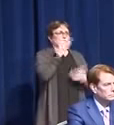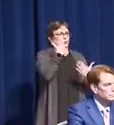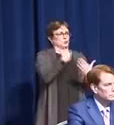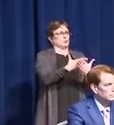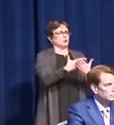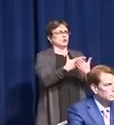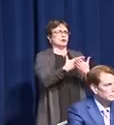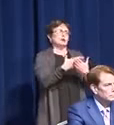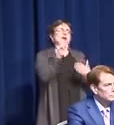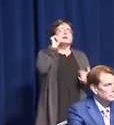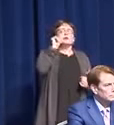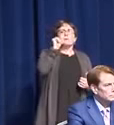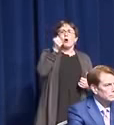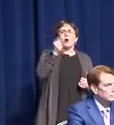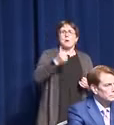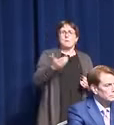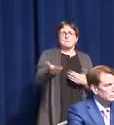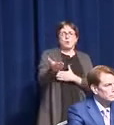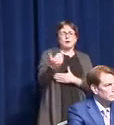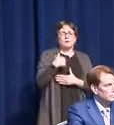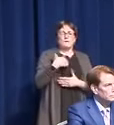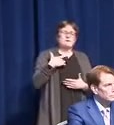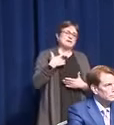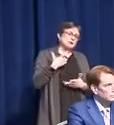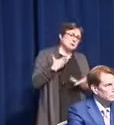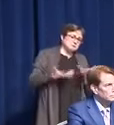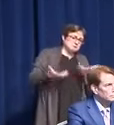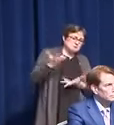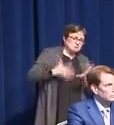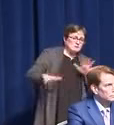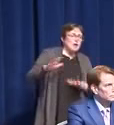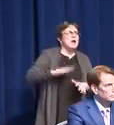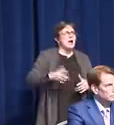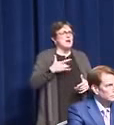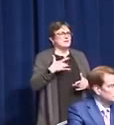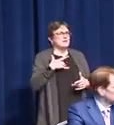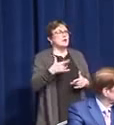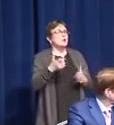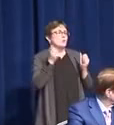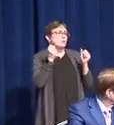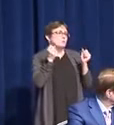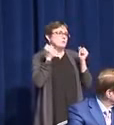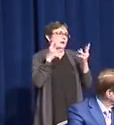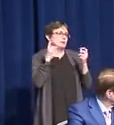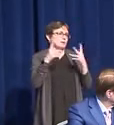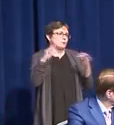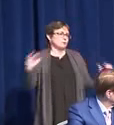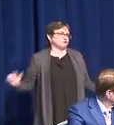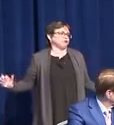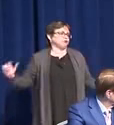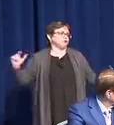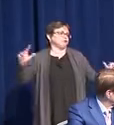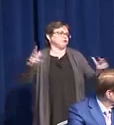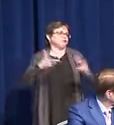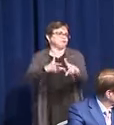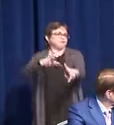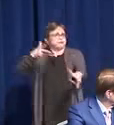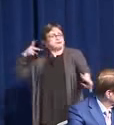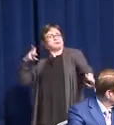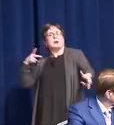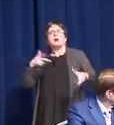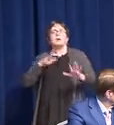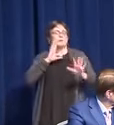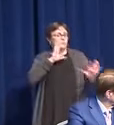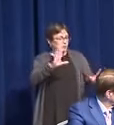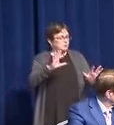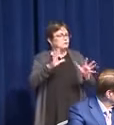by tomorrow morning. I do envision some long lines, but we are going to be working through that process, especially